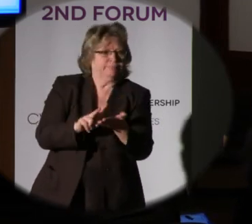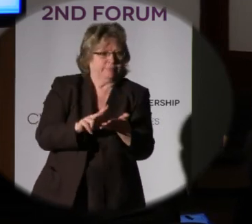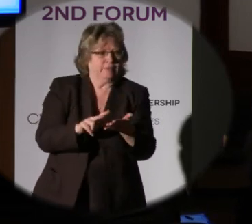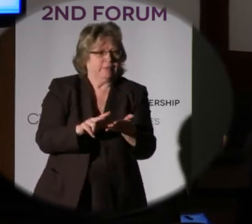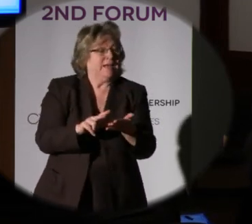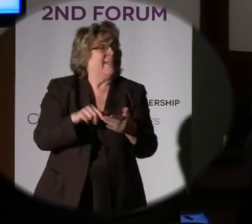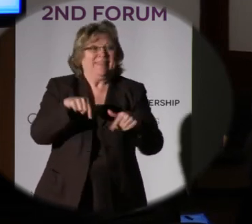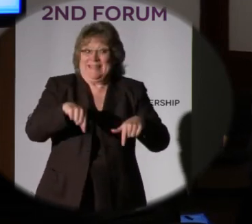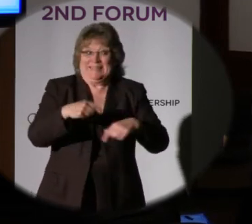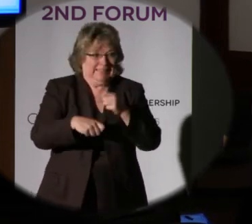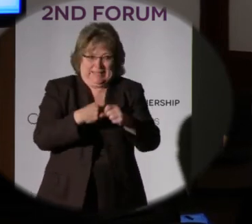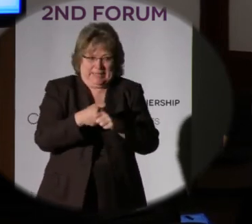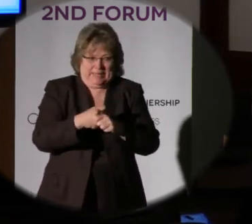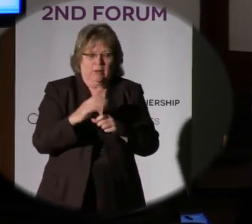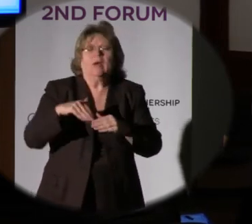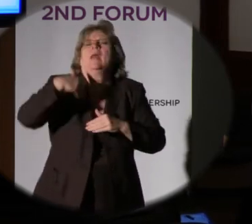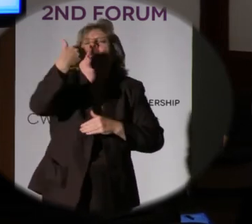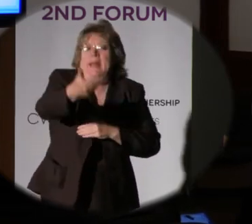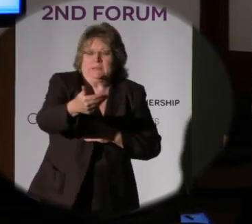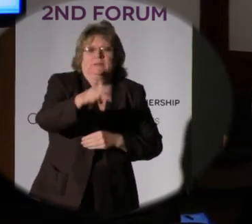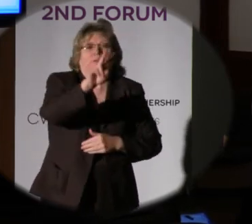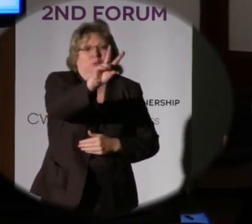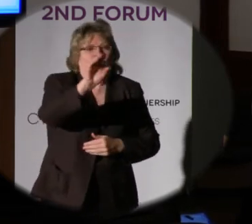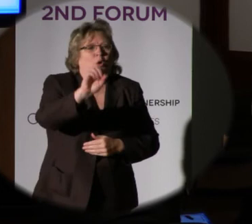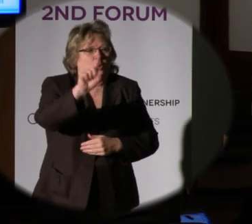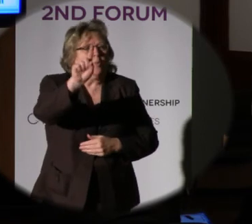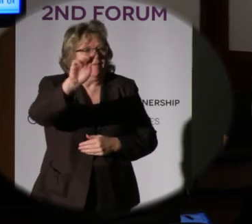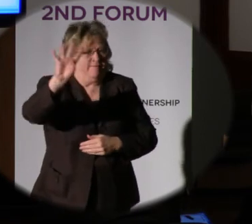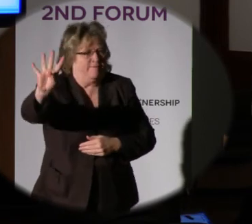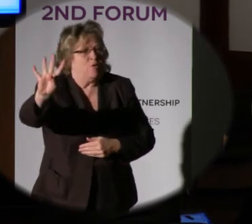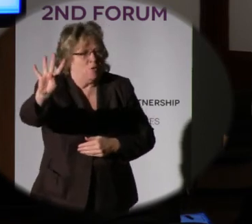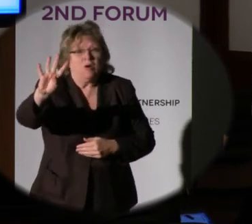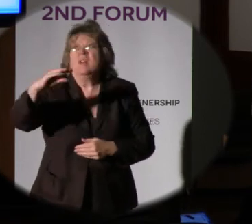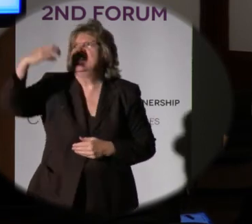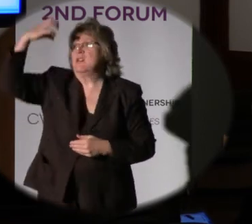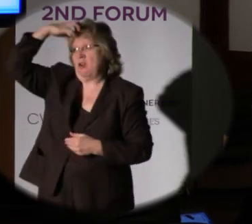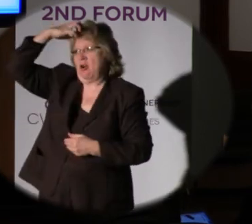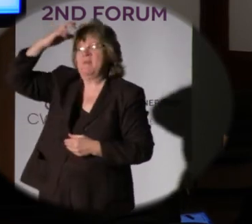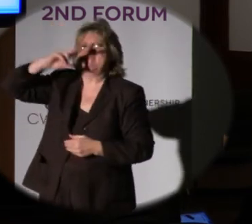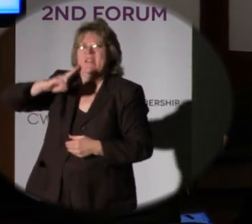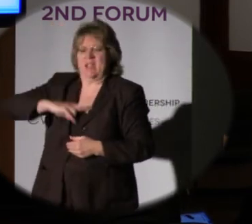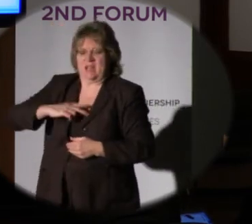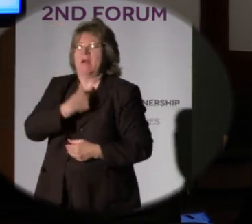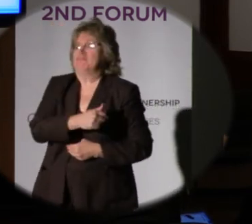2014. On behalf of the government of Vietnam, I would like to